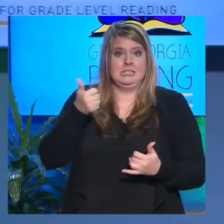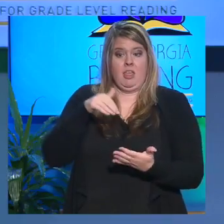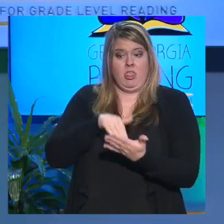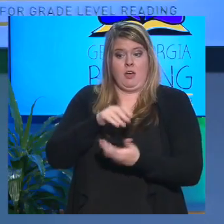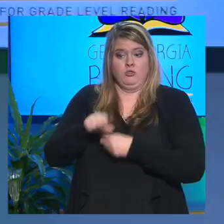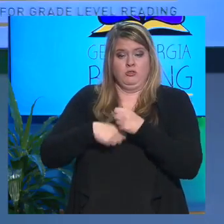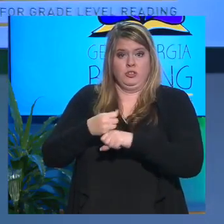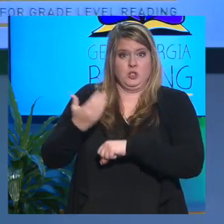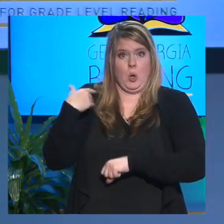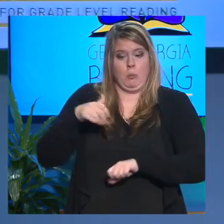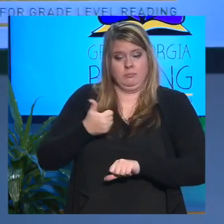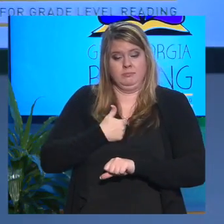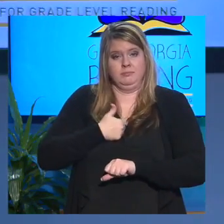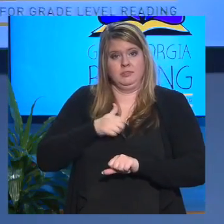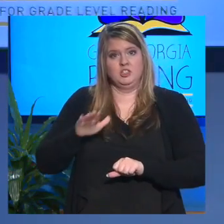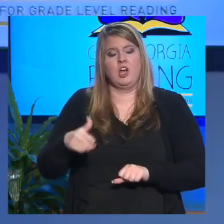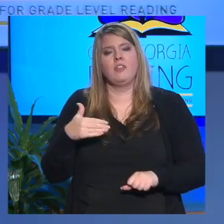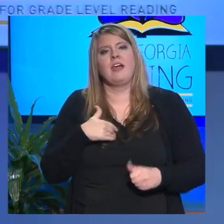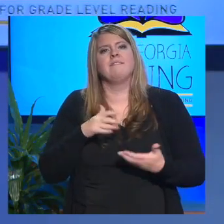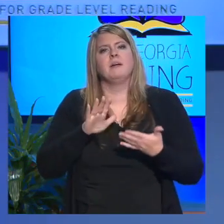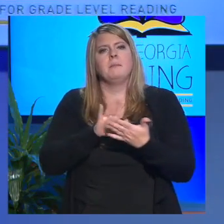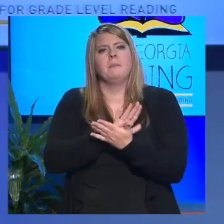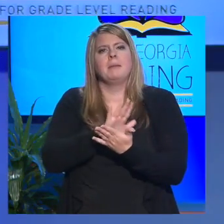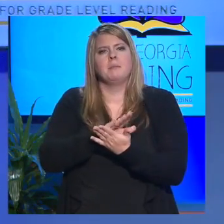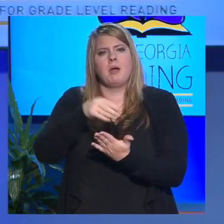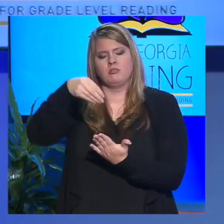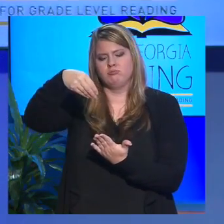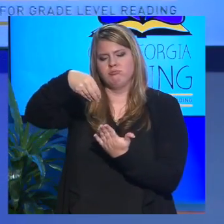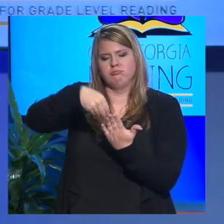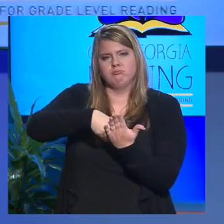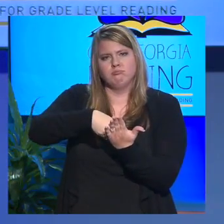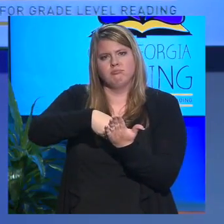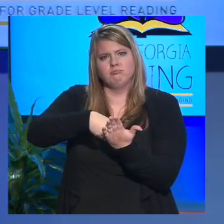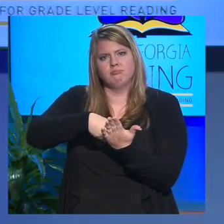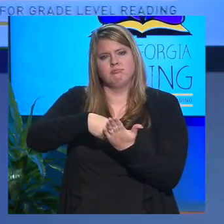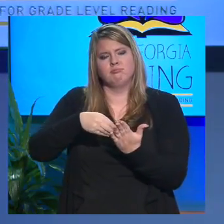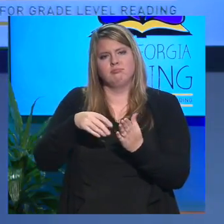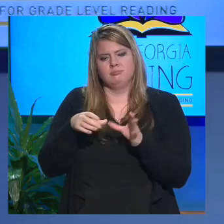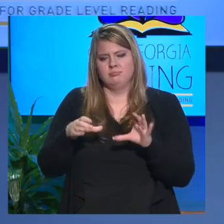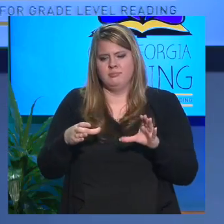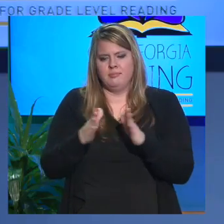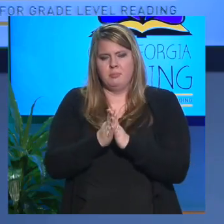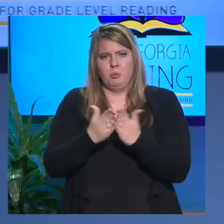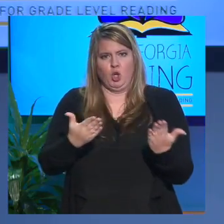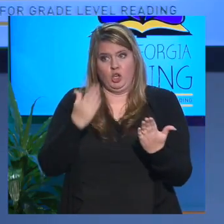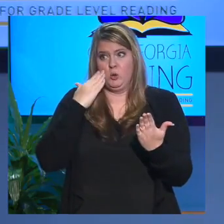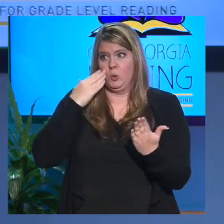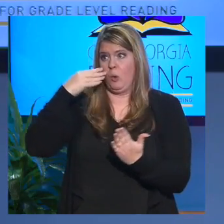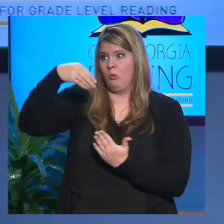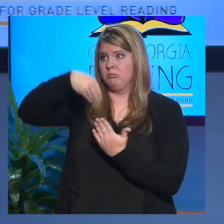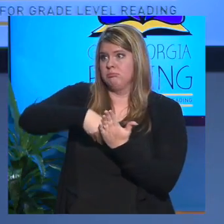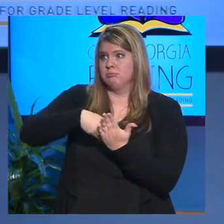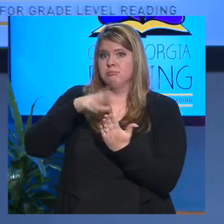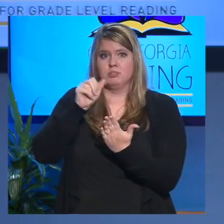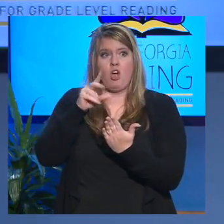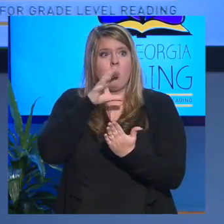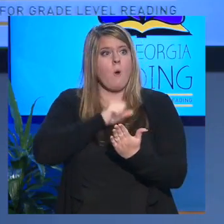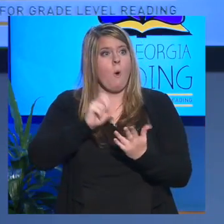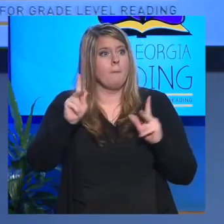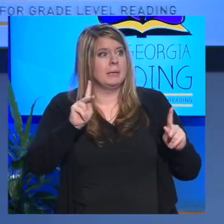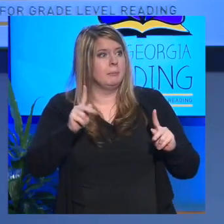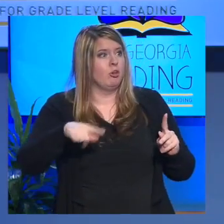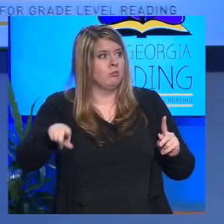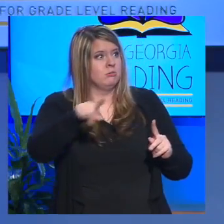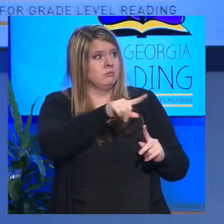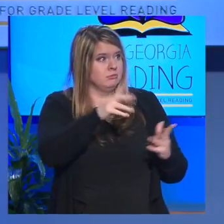ago, there was a little paper pocket in the book, and it had a card, and the card had a red, right? Old people, anybody? Any Baptists here?